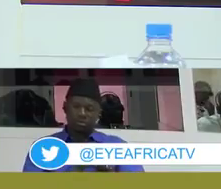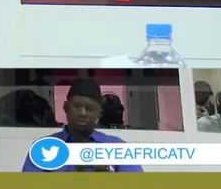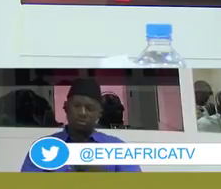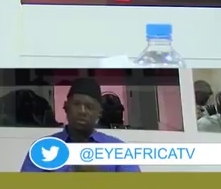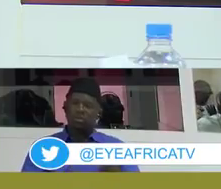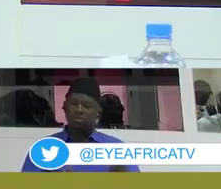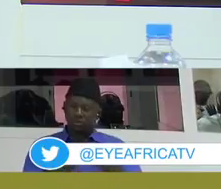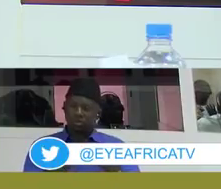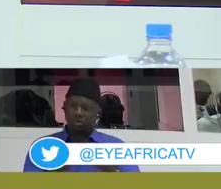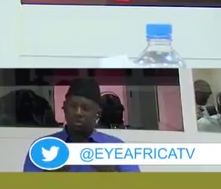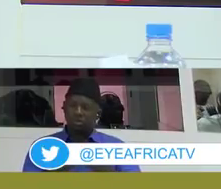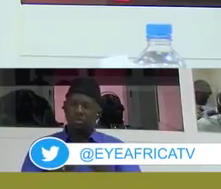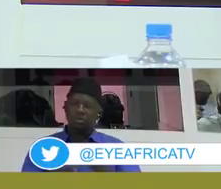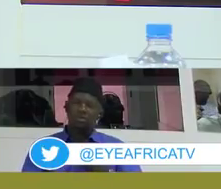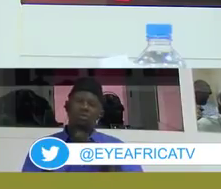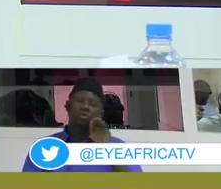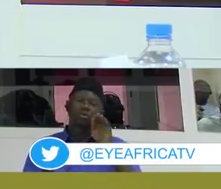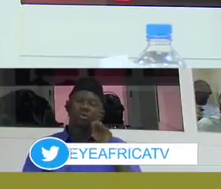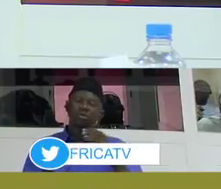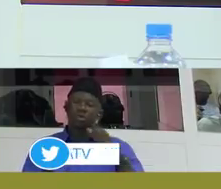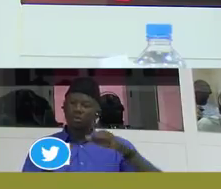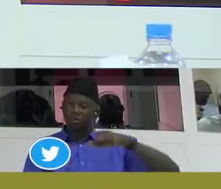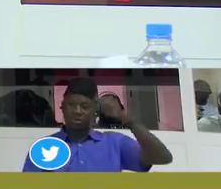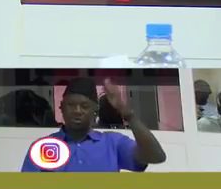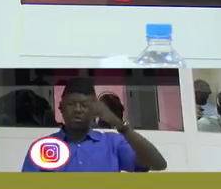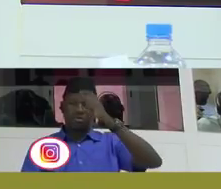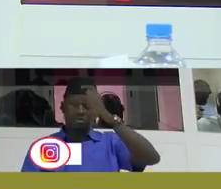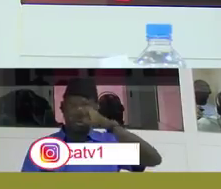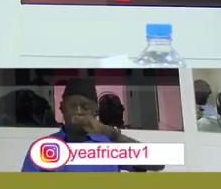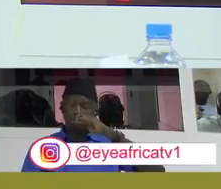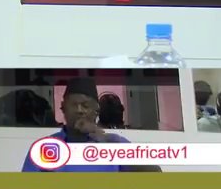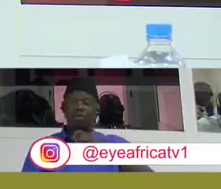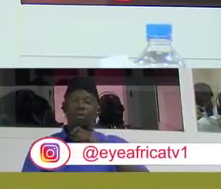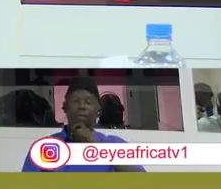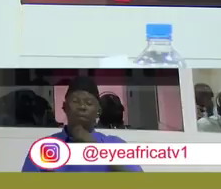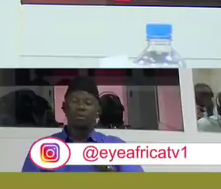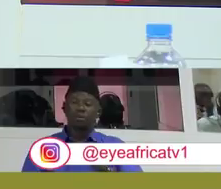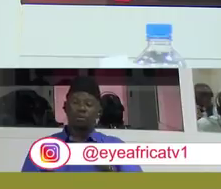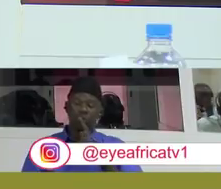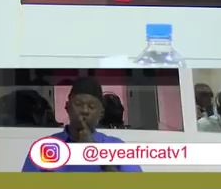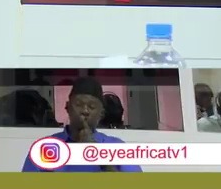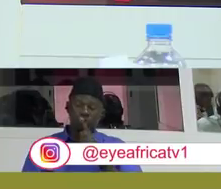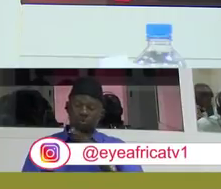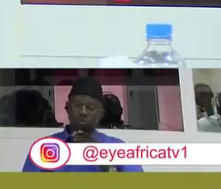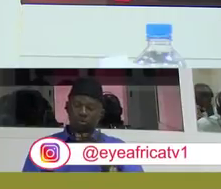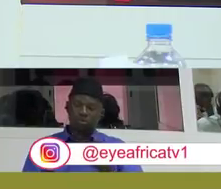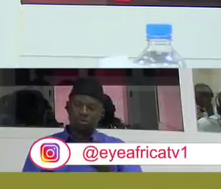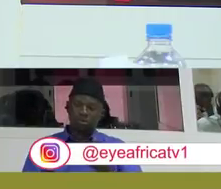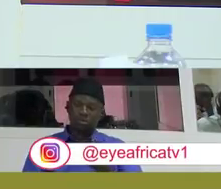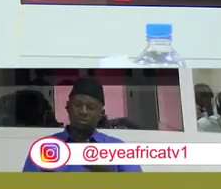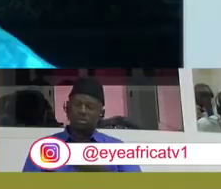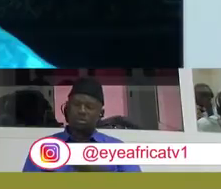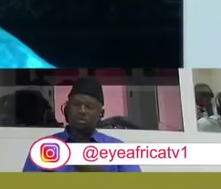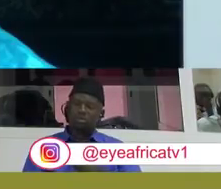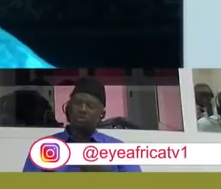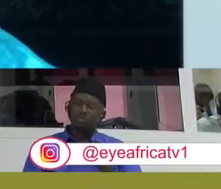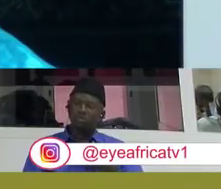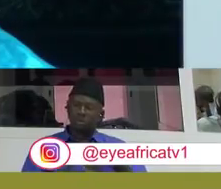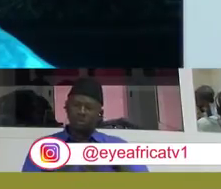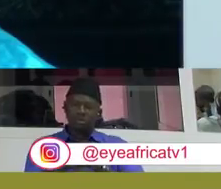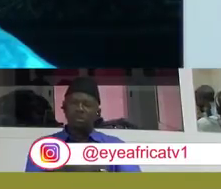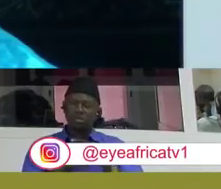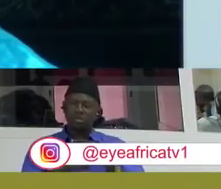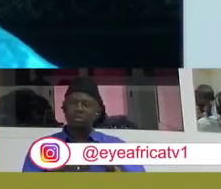a senior police officer who was attending to an event